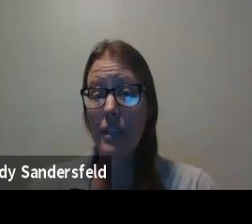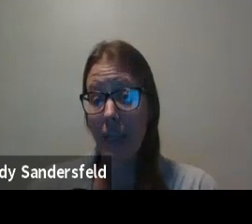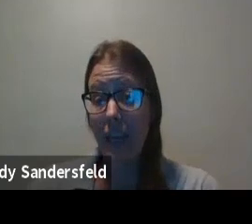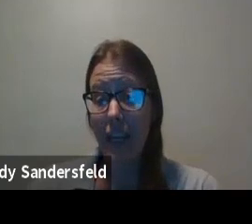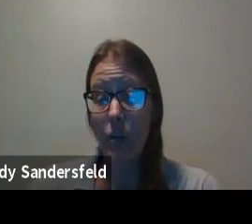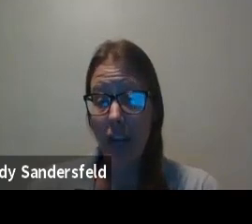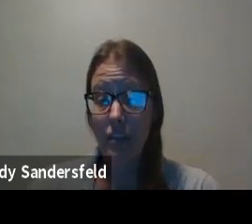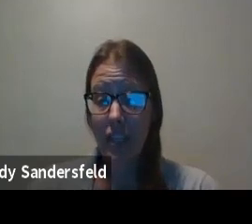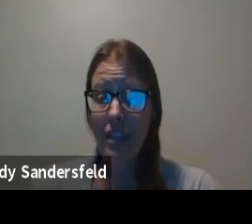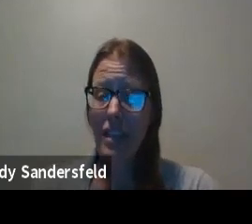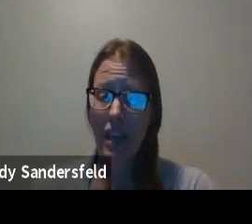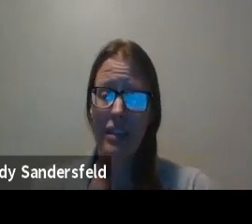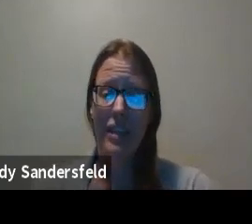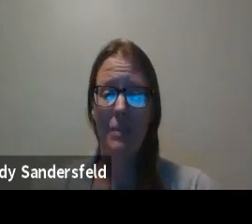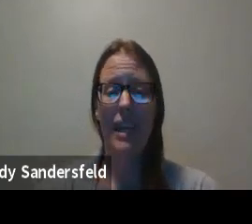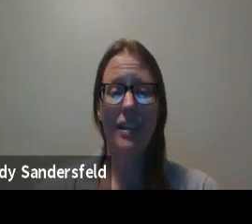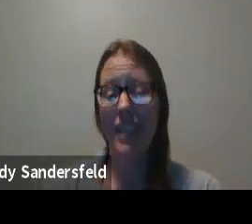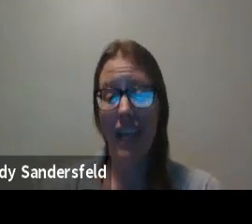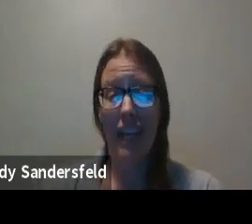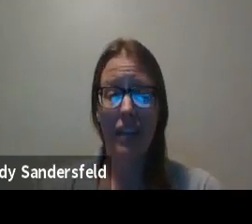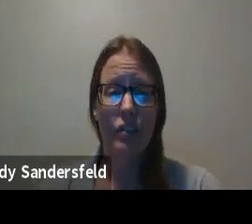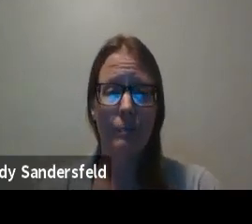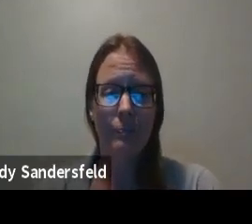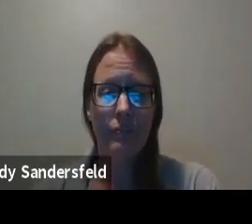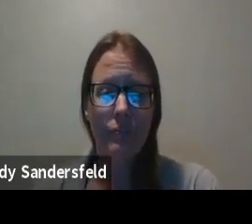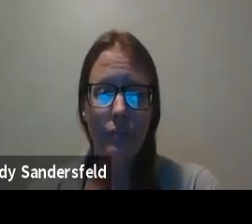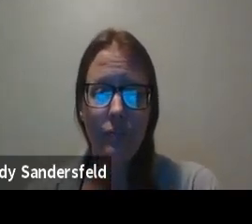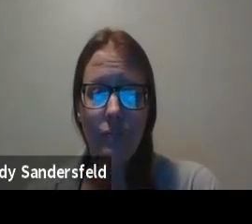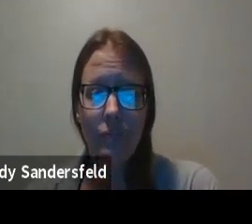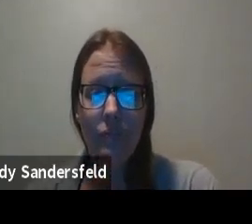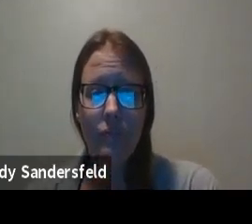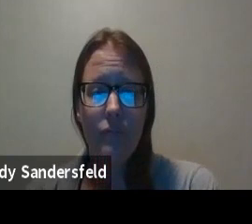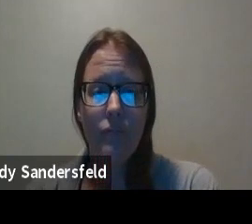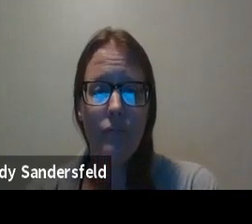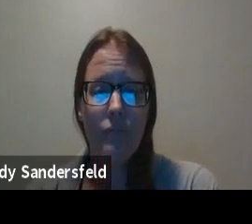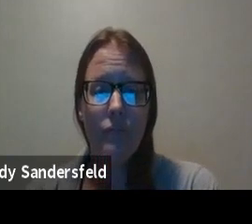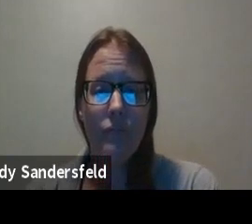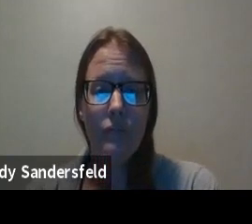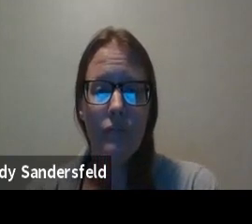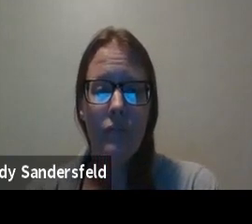be influenced by diet or exercise and can be diagnosed at any age.